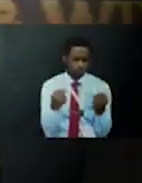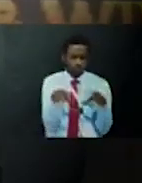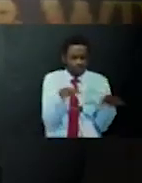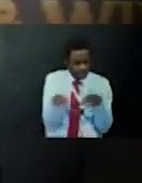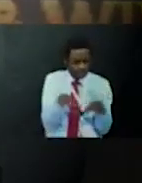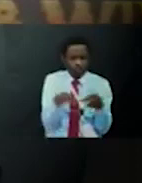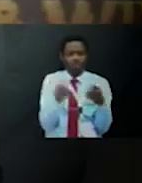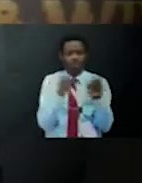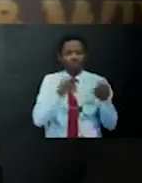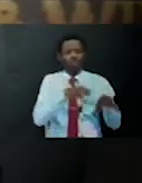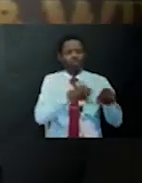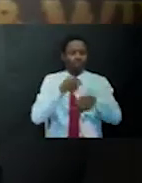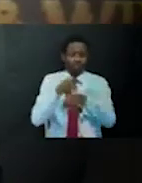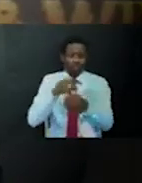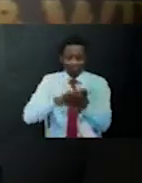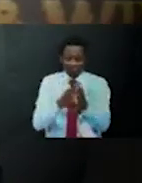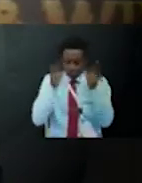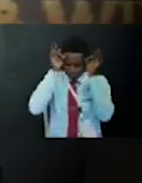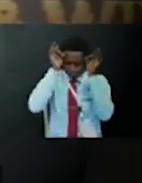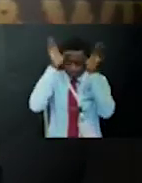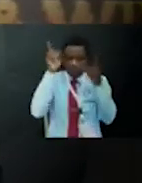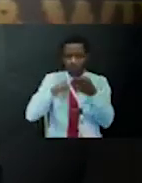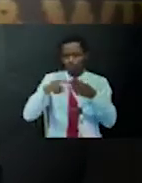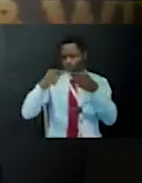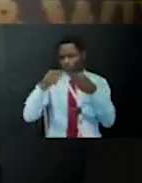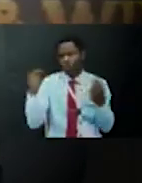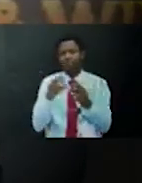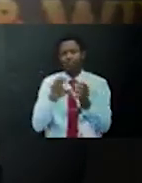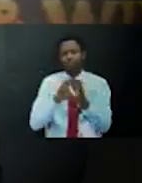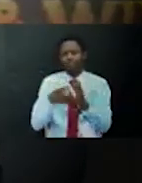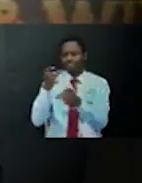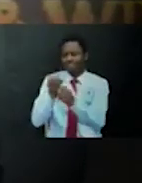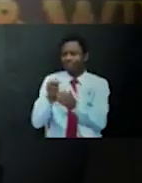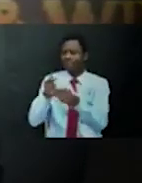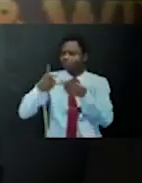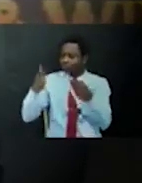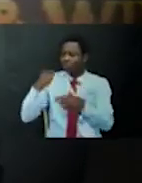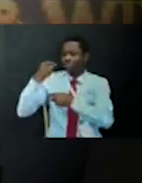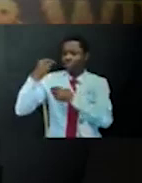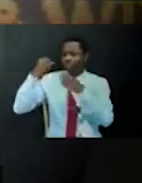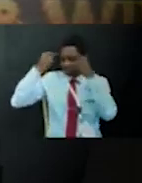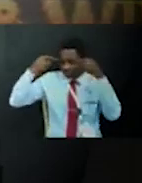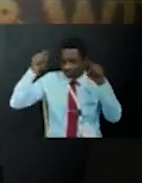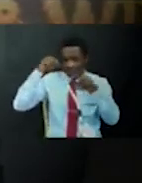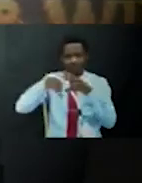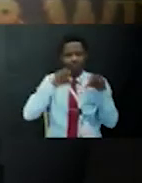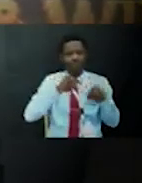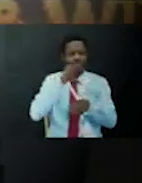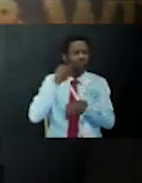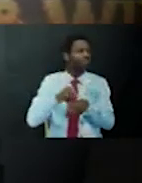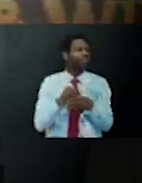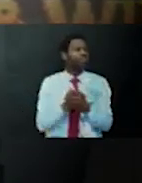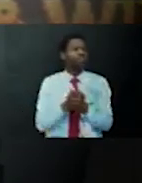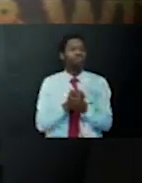serious threat to the enemy and afford us the greater success in possessing the nation's agenda. For